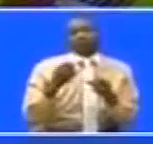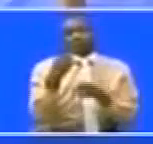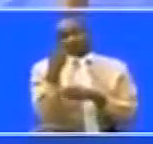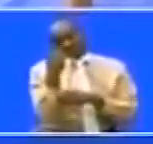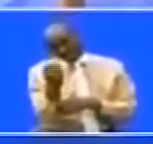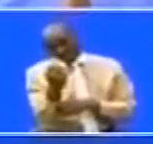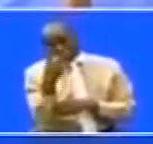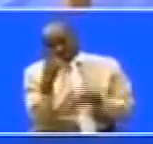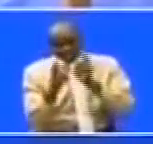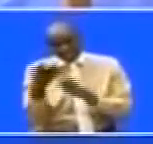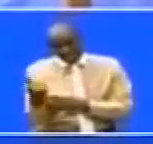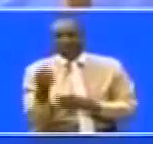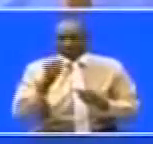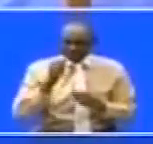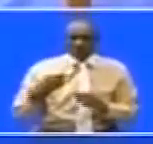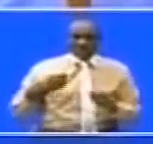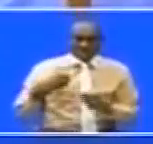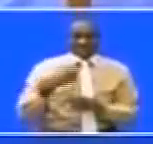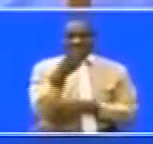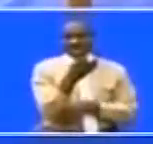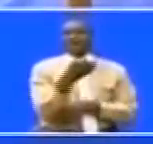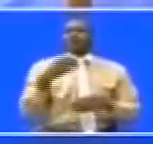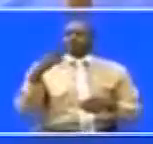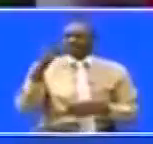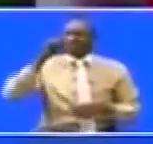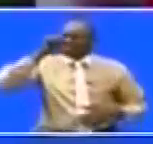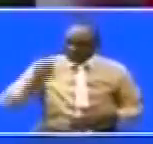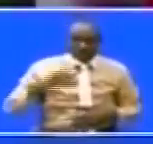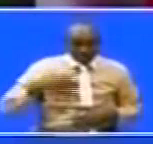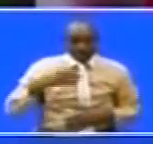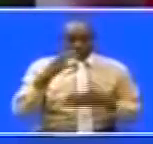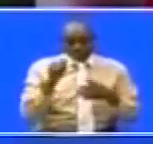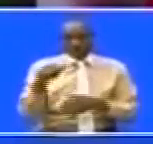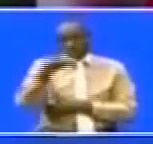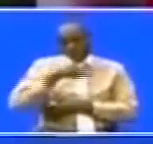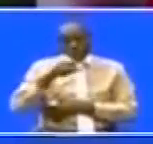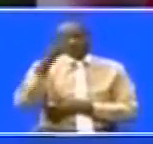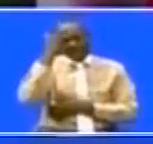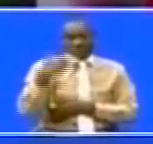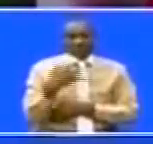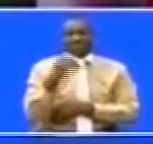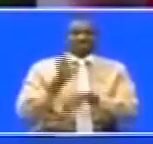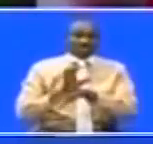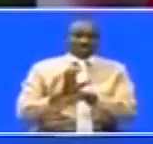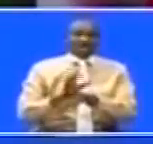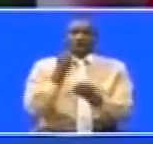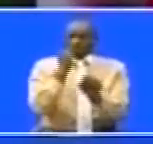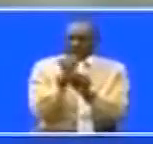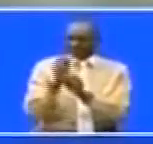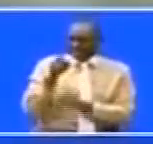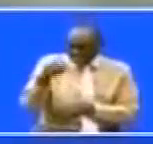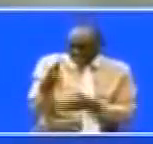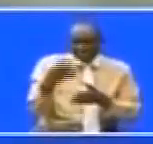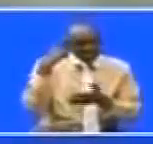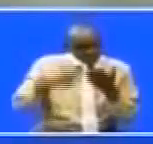slum, home to some 100,000 people, including 20,000 who belong to the local Catholic parish. The workers here hope